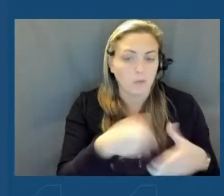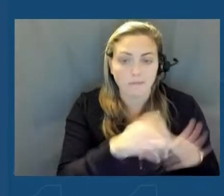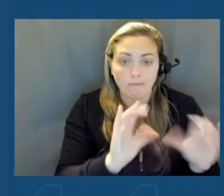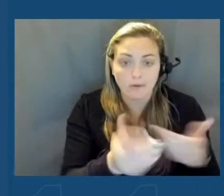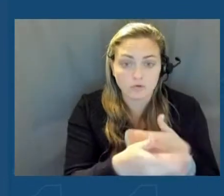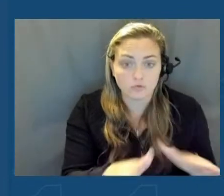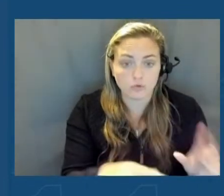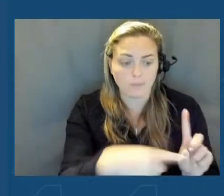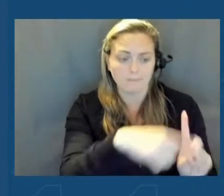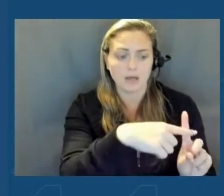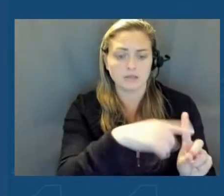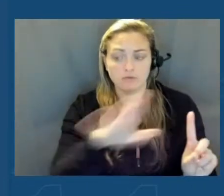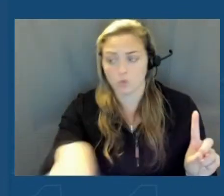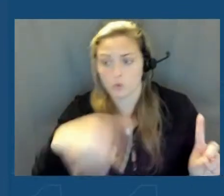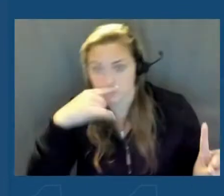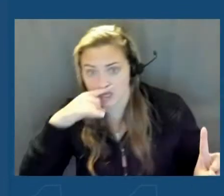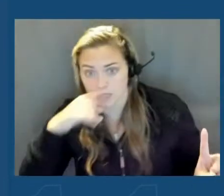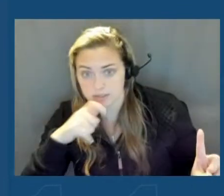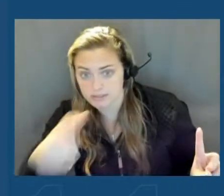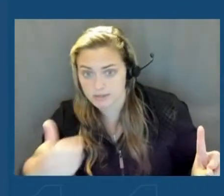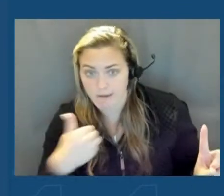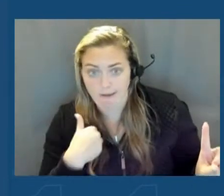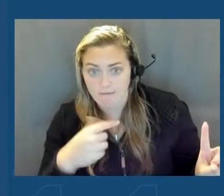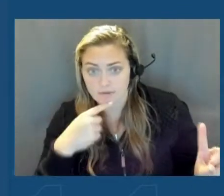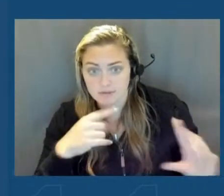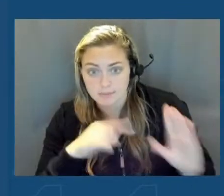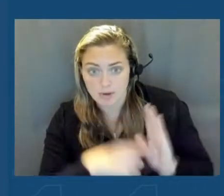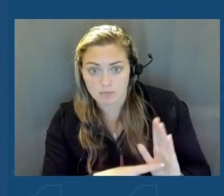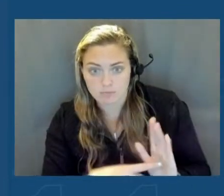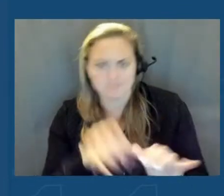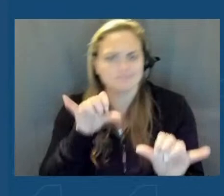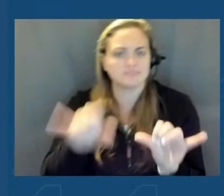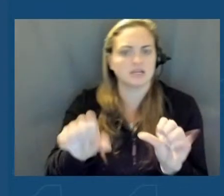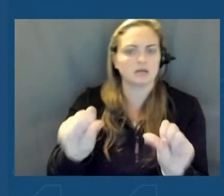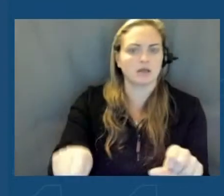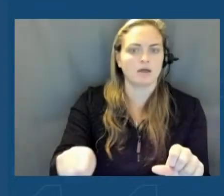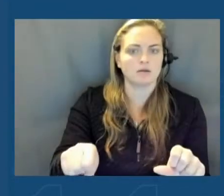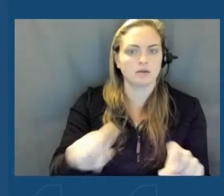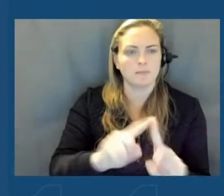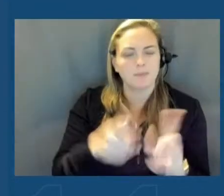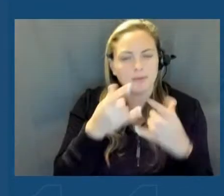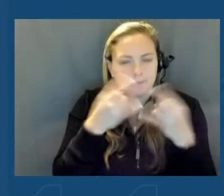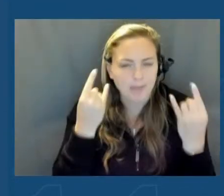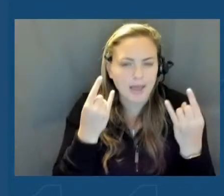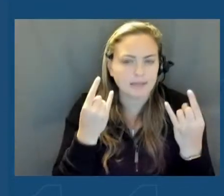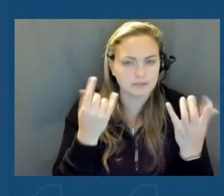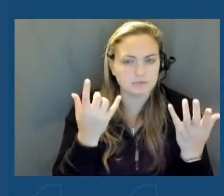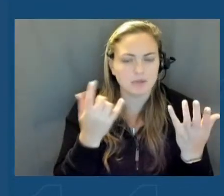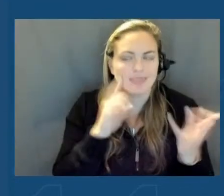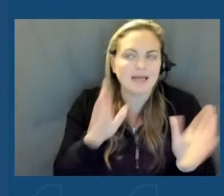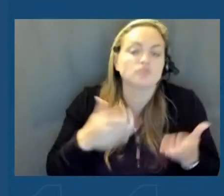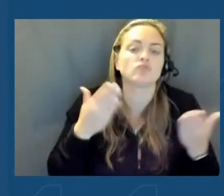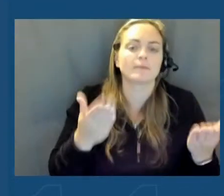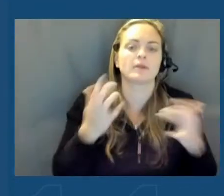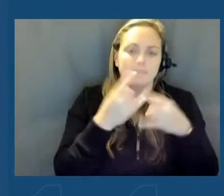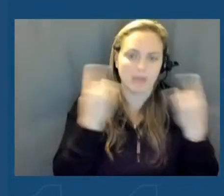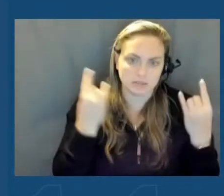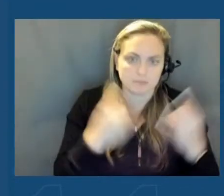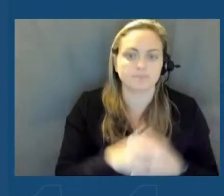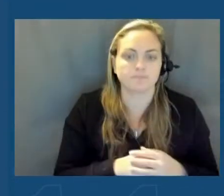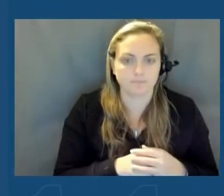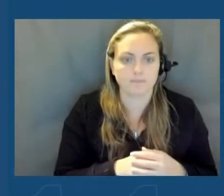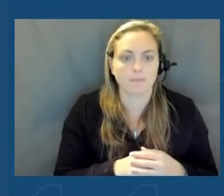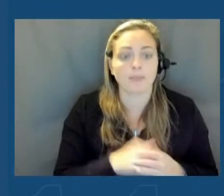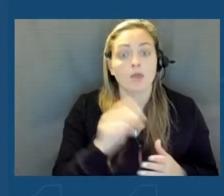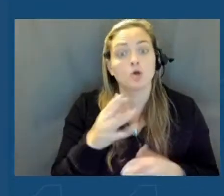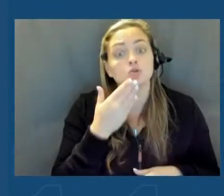your child doesn't have symptoms, your child can stay in school as long as they would wear a mask under those circumstances. That's what we're recommending. So that's good